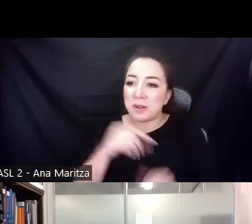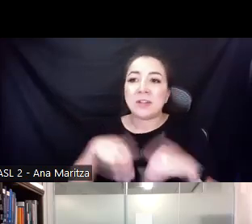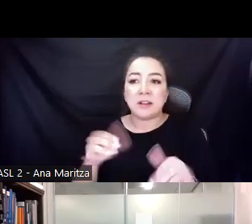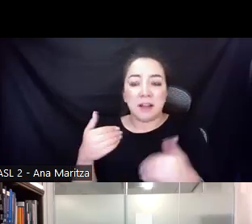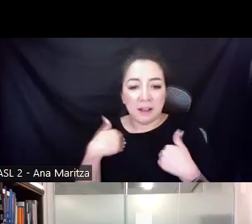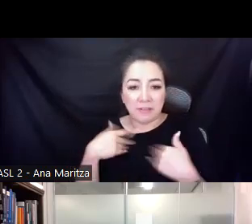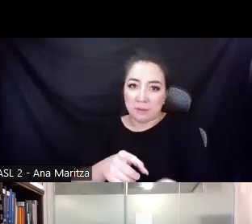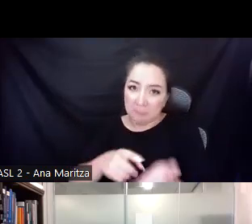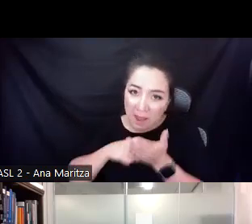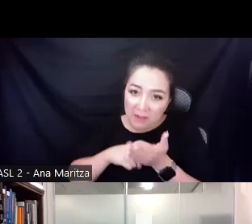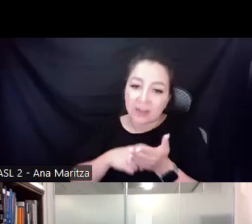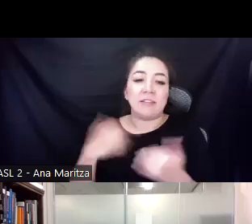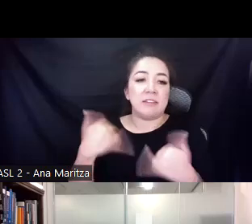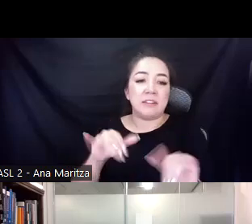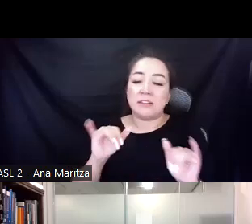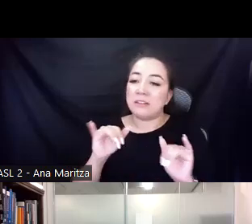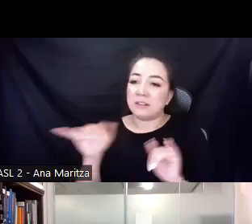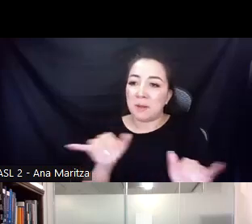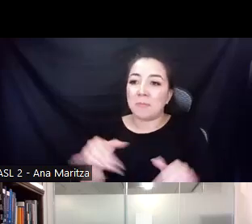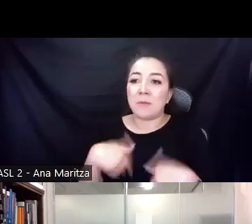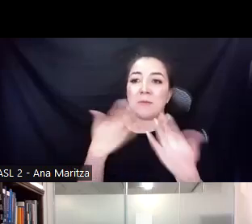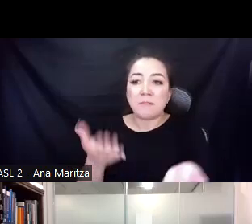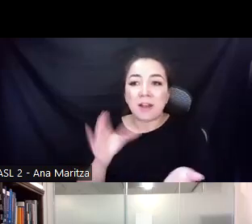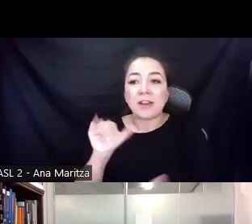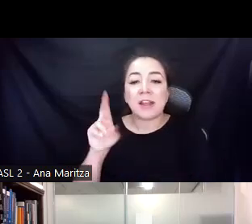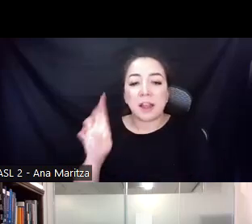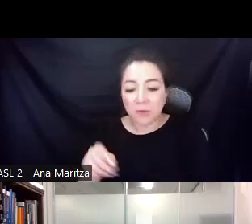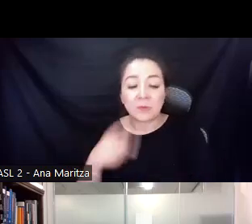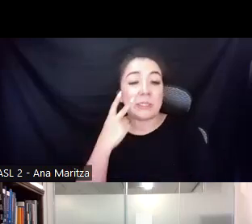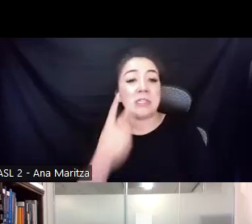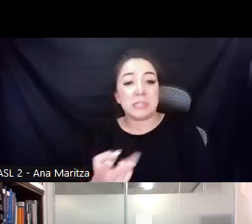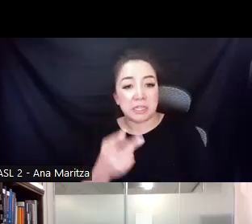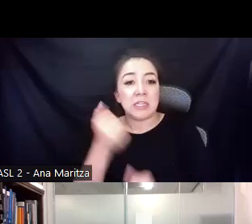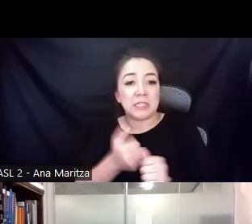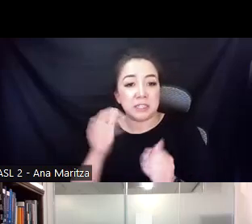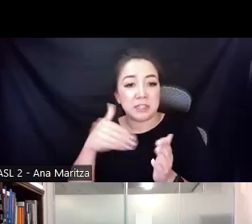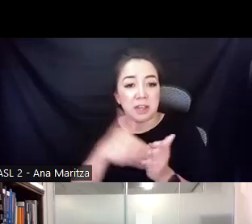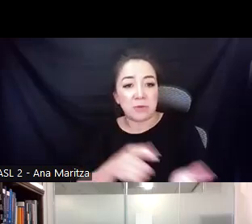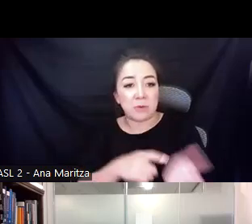mandate to provide care. Each center is required to